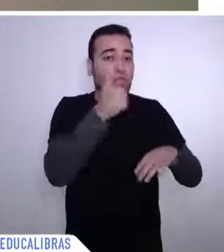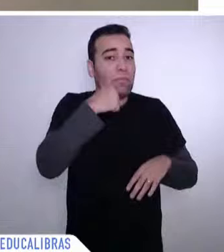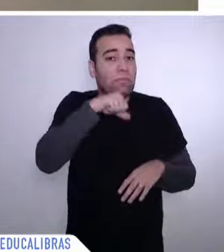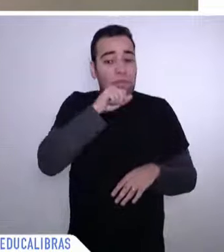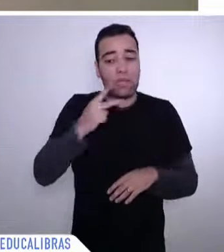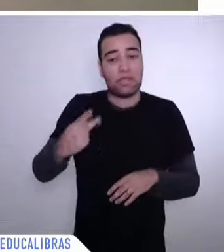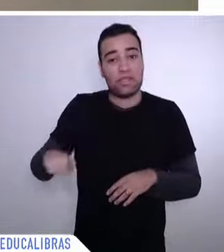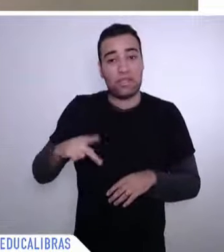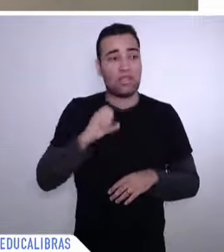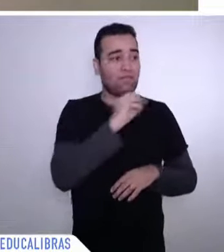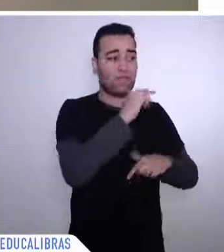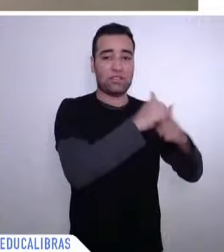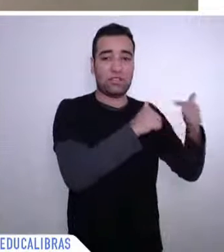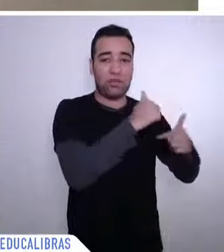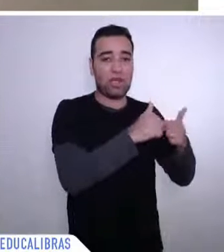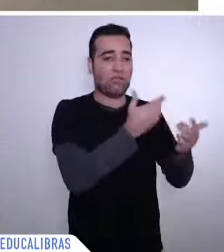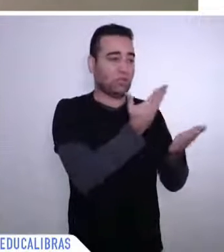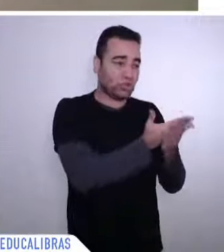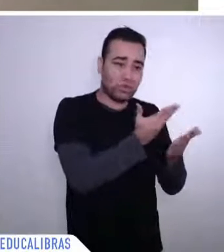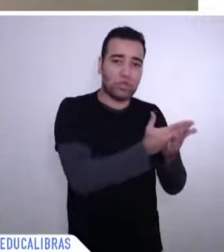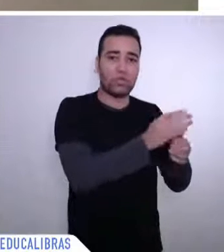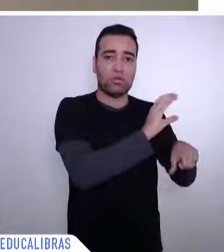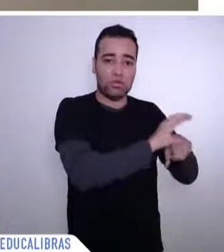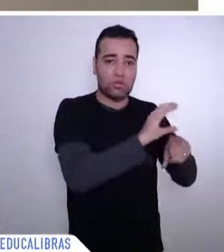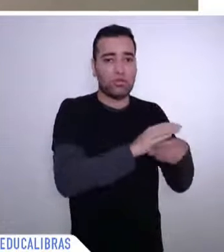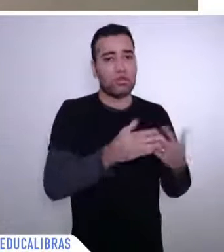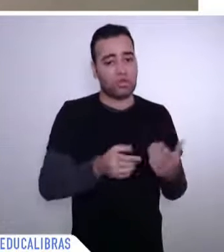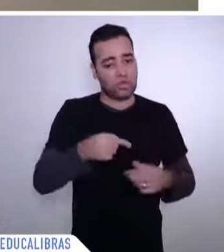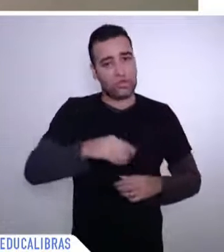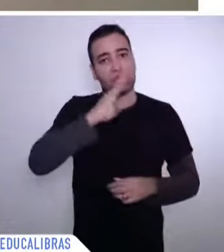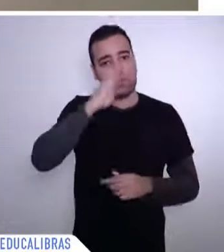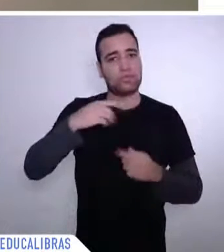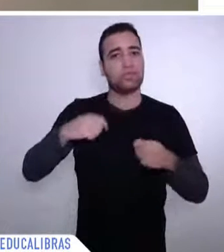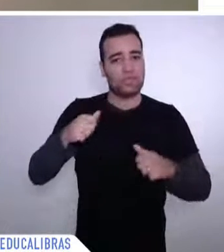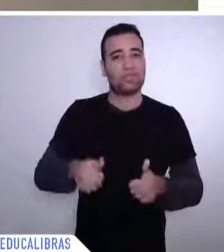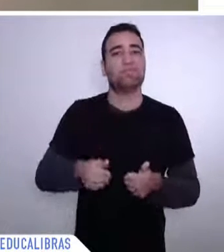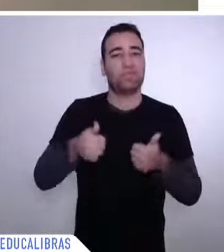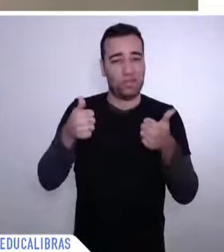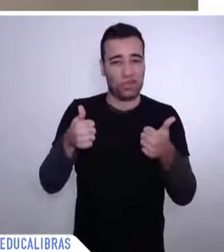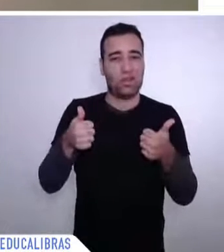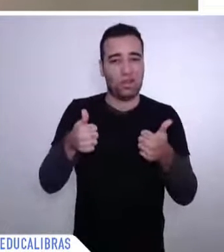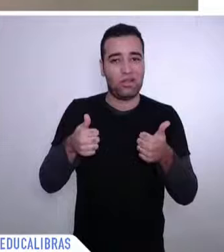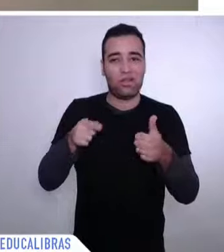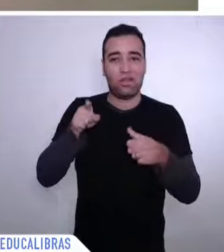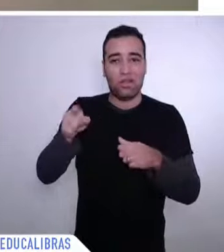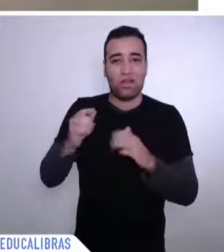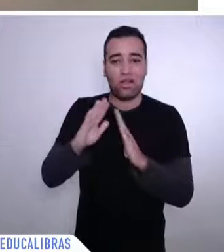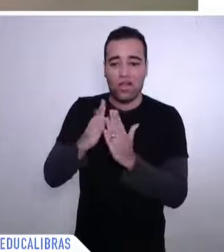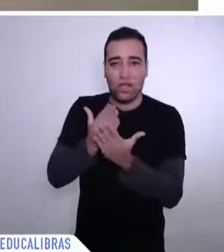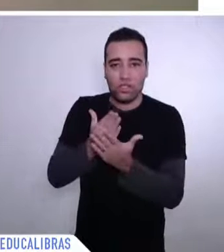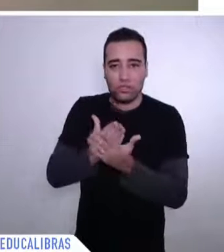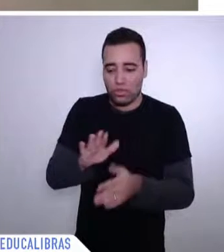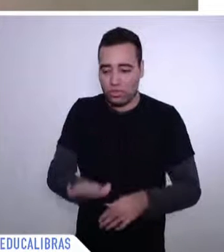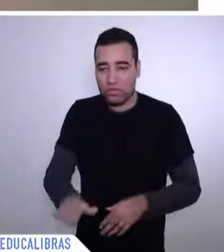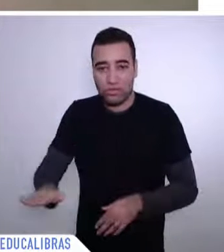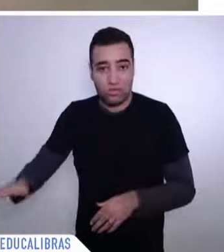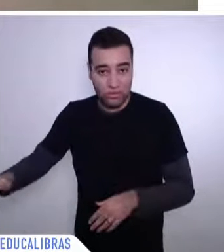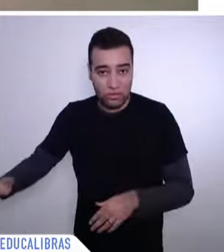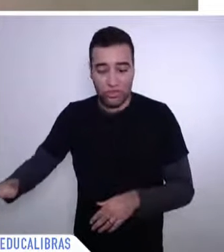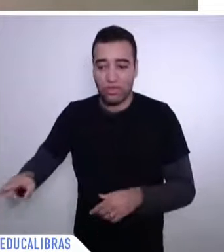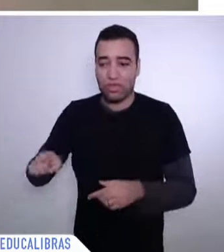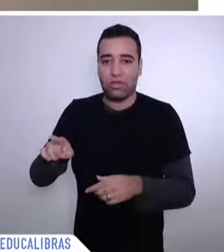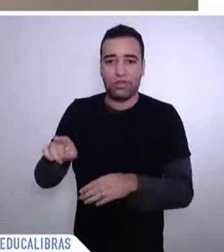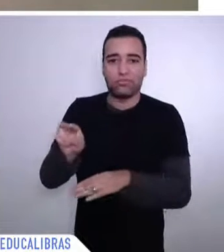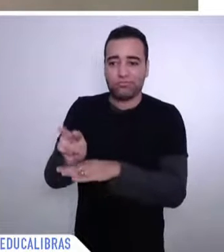when we look at the allocation of social spending, a lot of it goes to middle-class households. So 15%